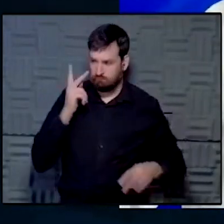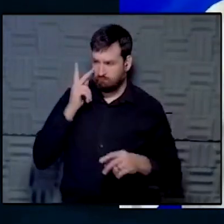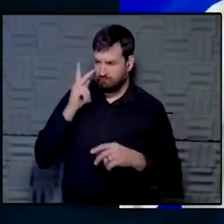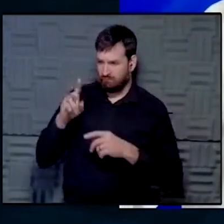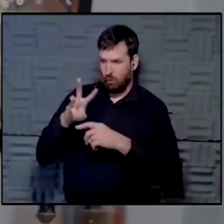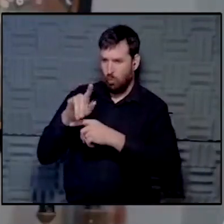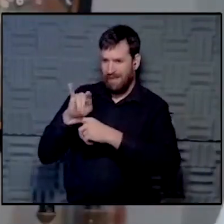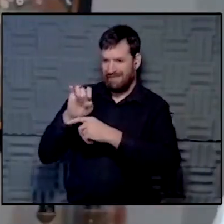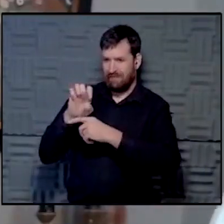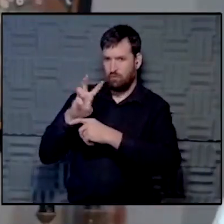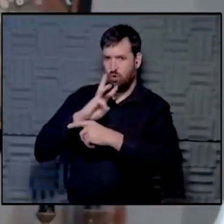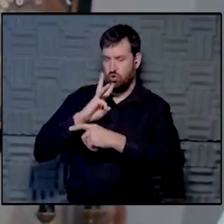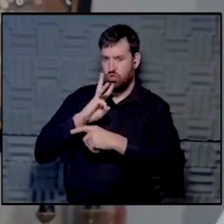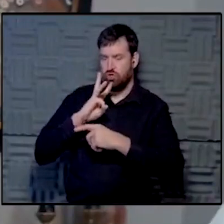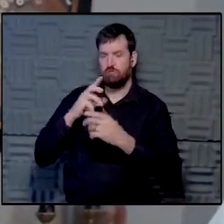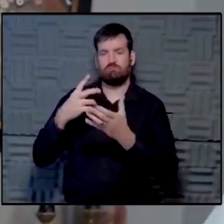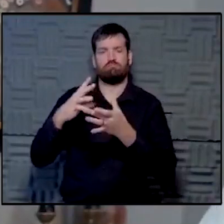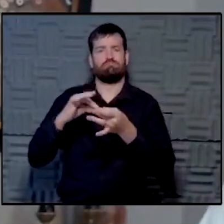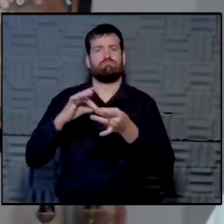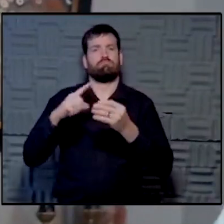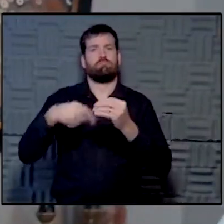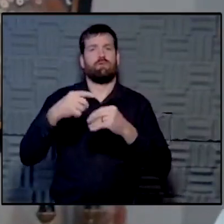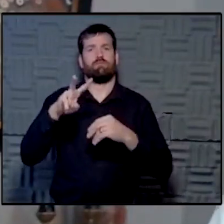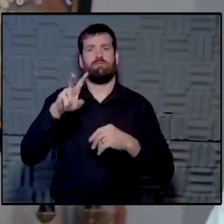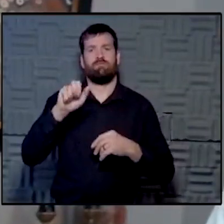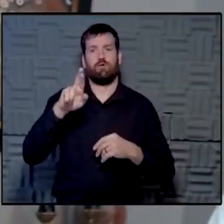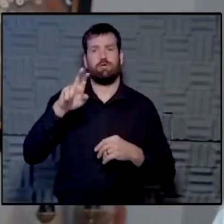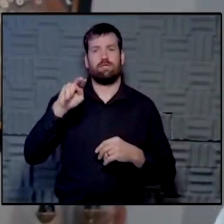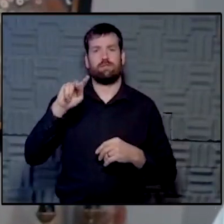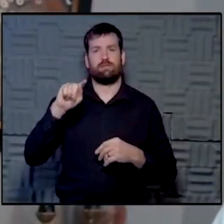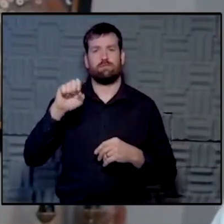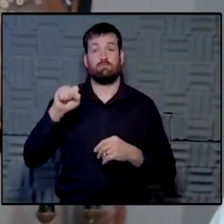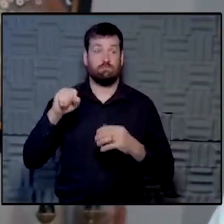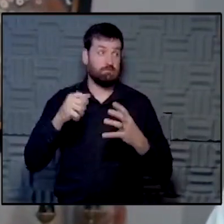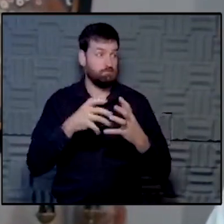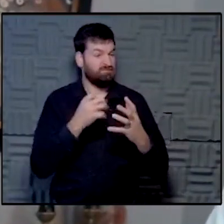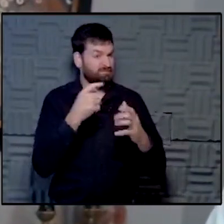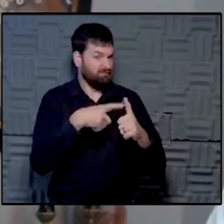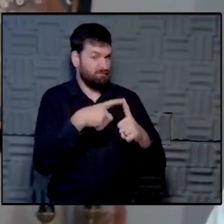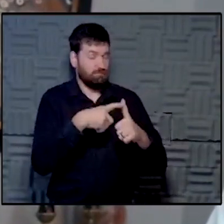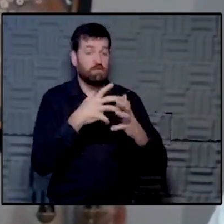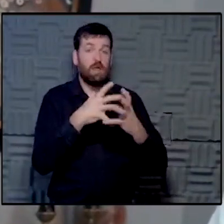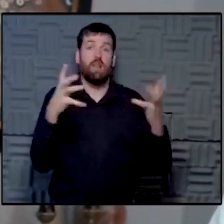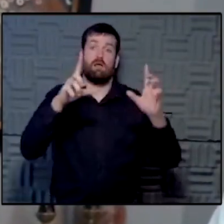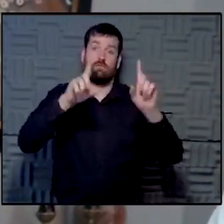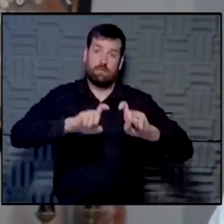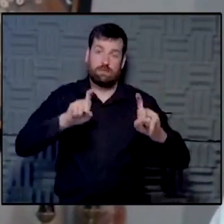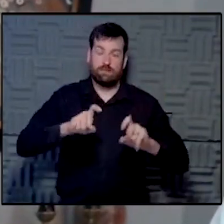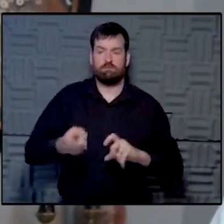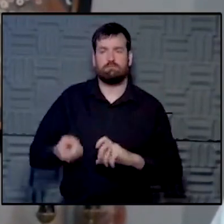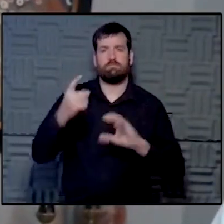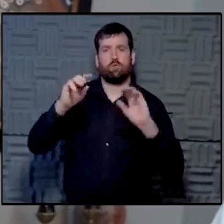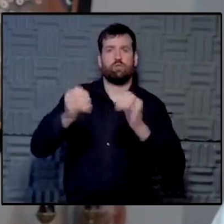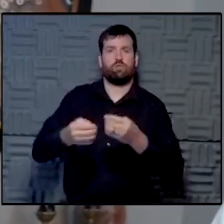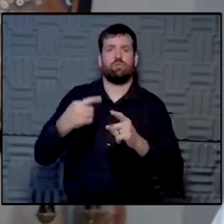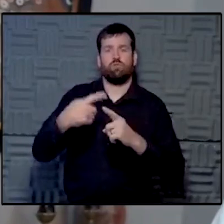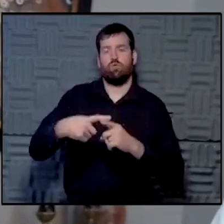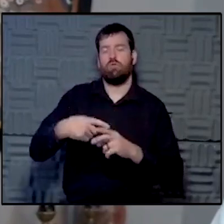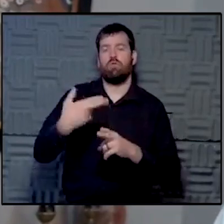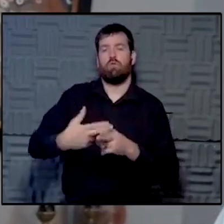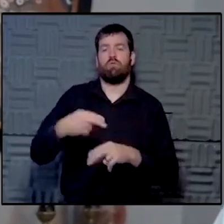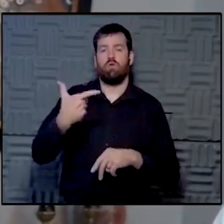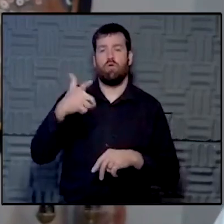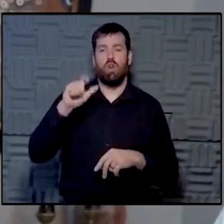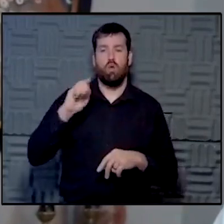now? We're seeing, well, first off, we're doing a lot of testing. There's this organization called the Global Initiative